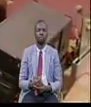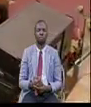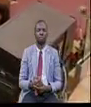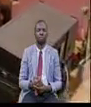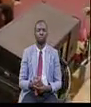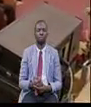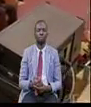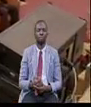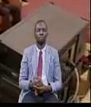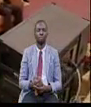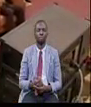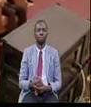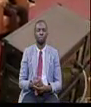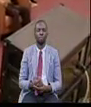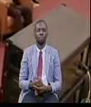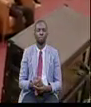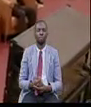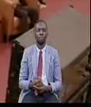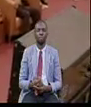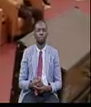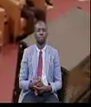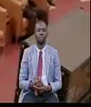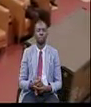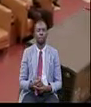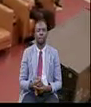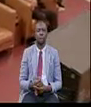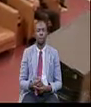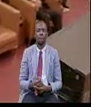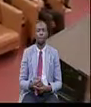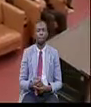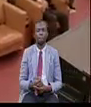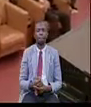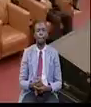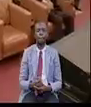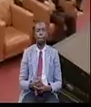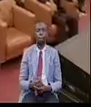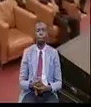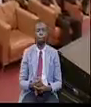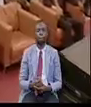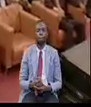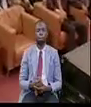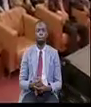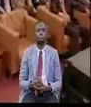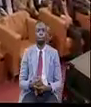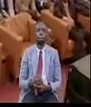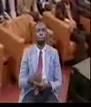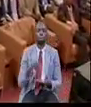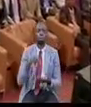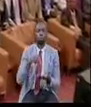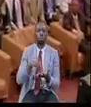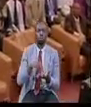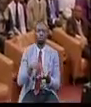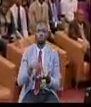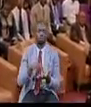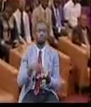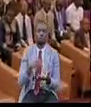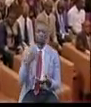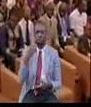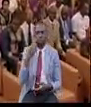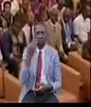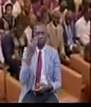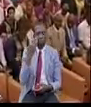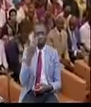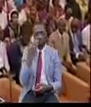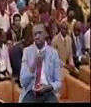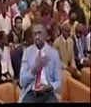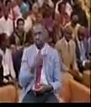Thank you very much. Please kindly take a little step by standing up for recognition and for greetings from the